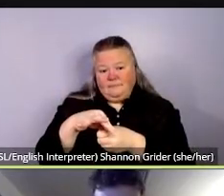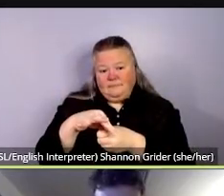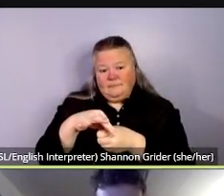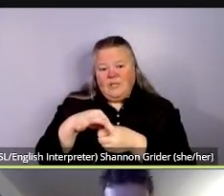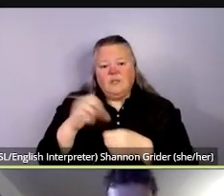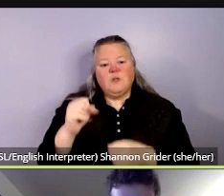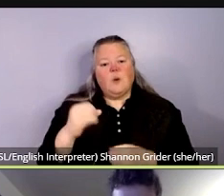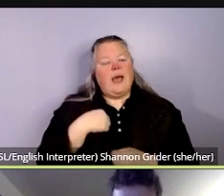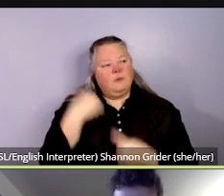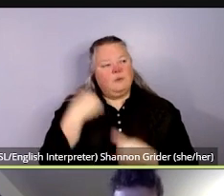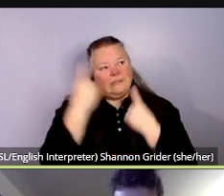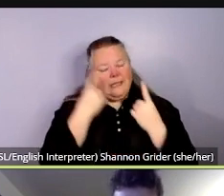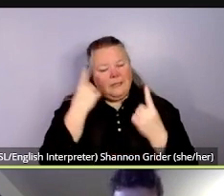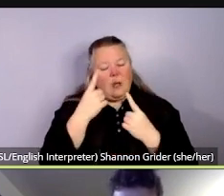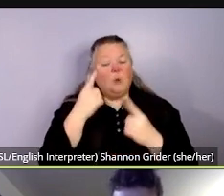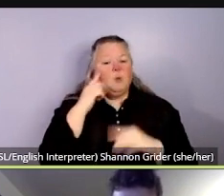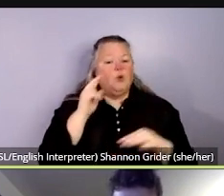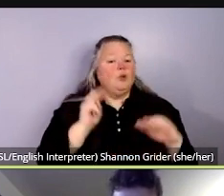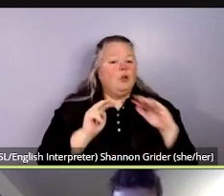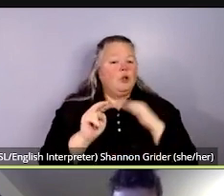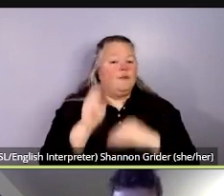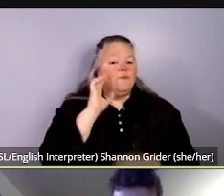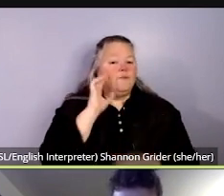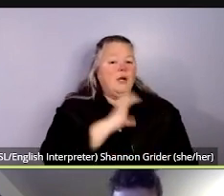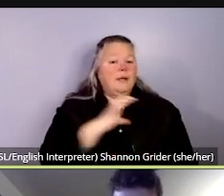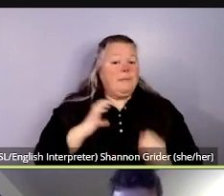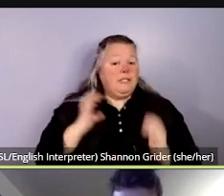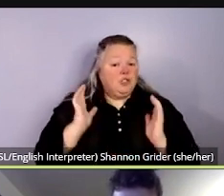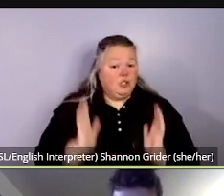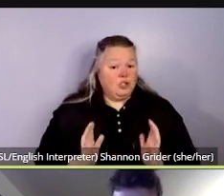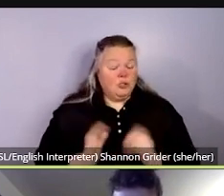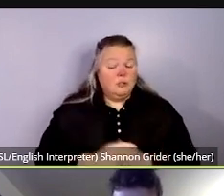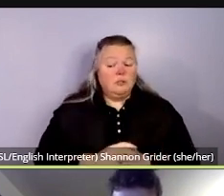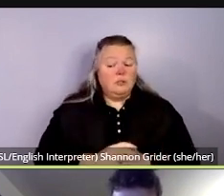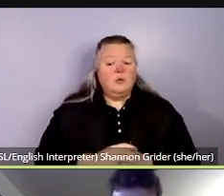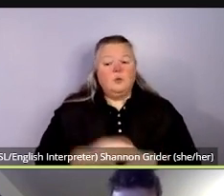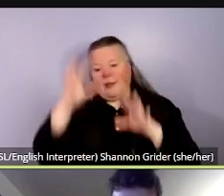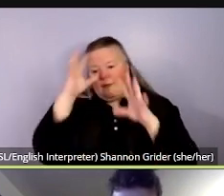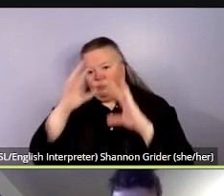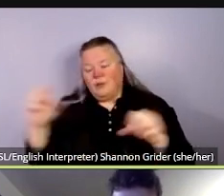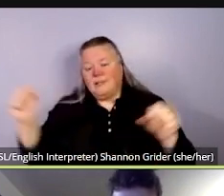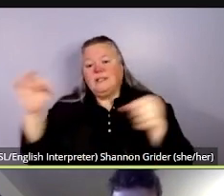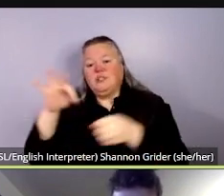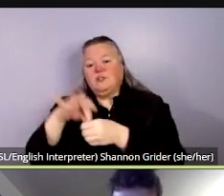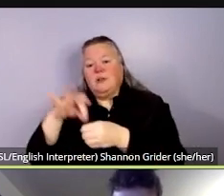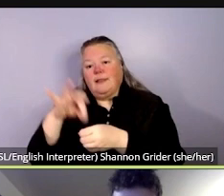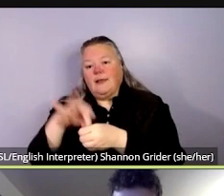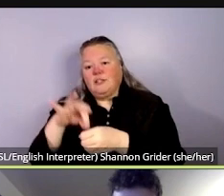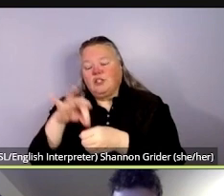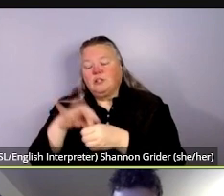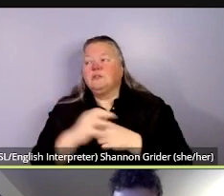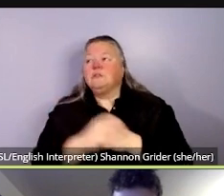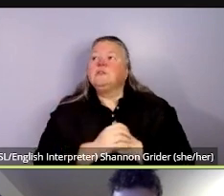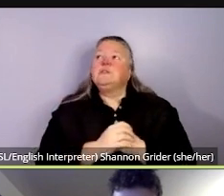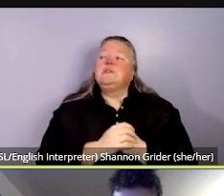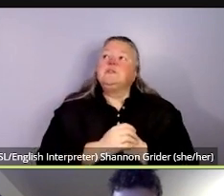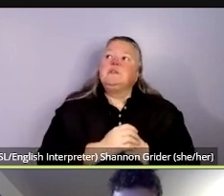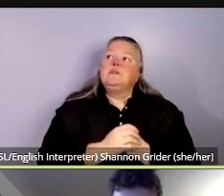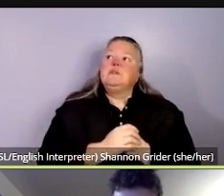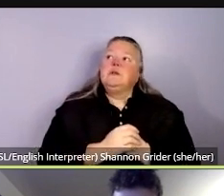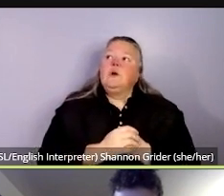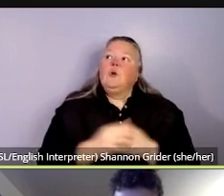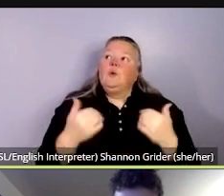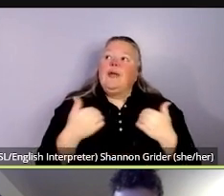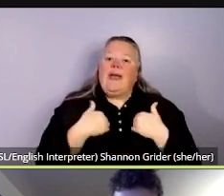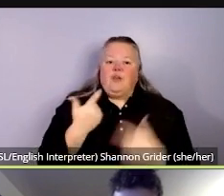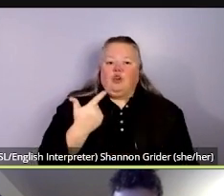thinking about, we're looking for a commissioner. We have a presidential election. We have this